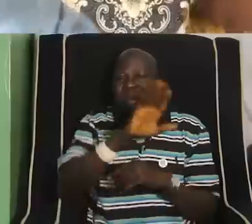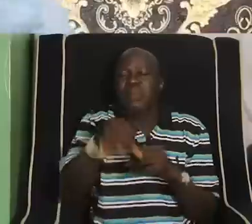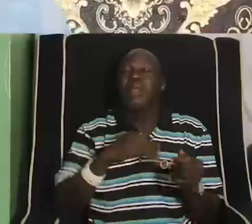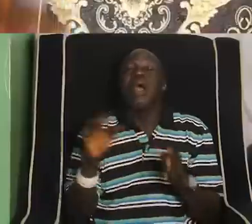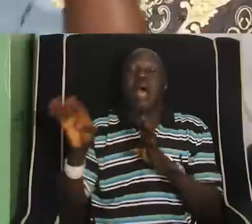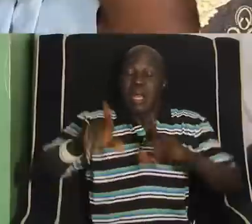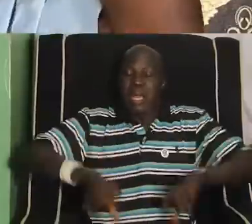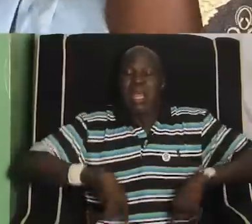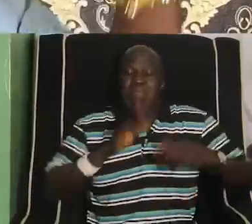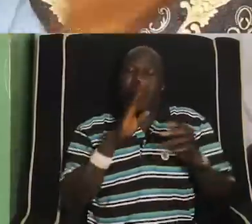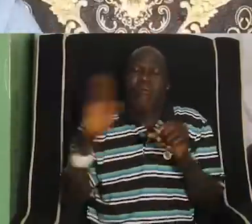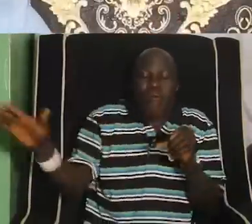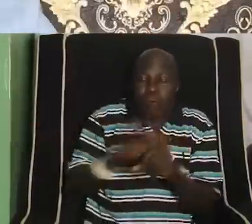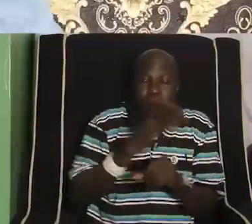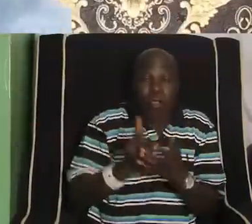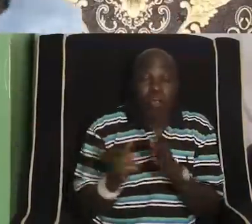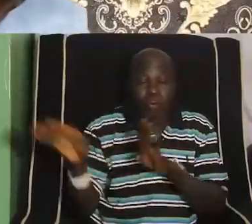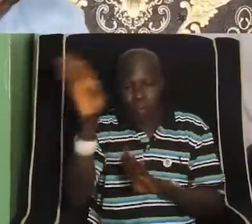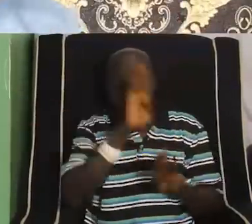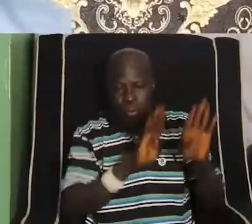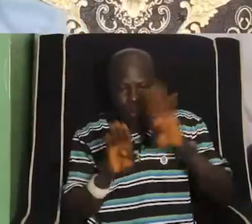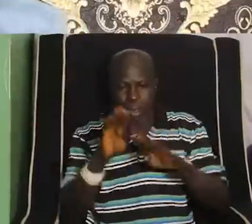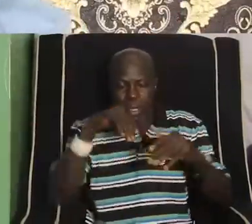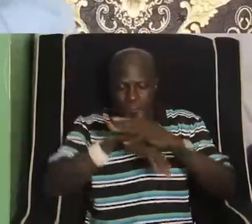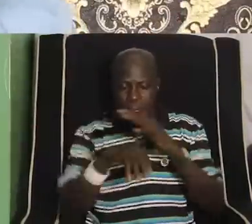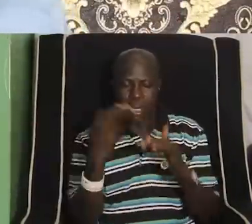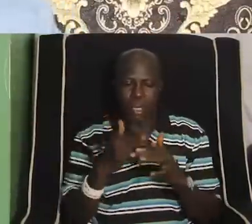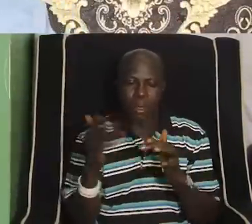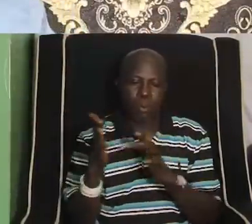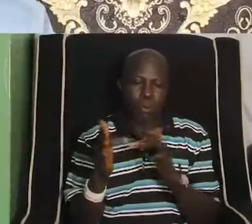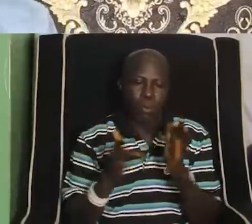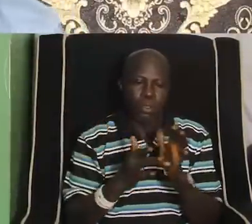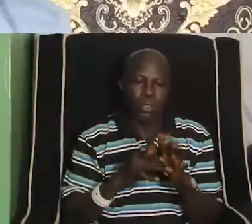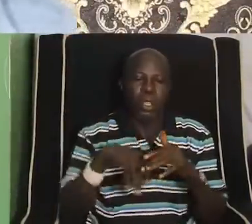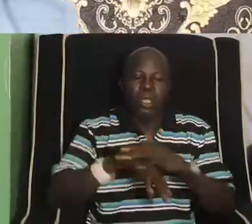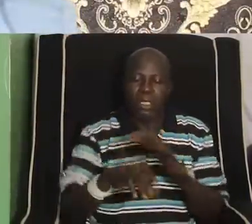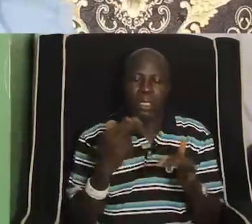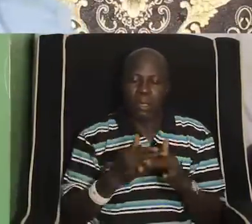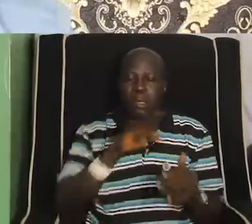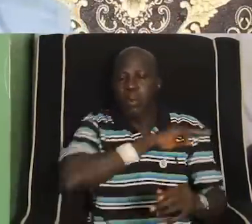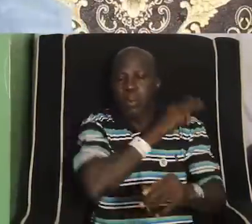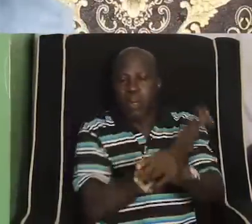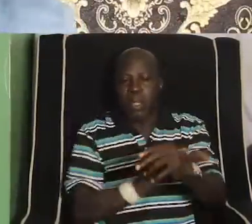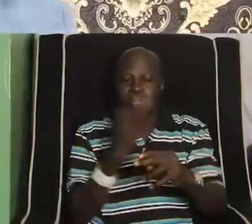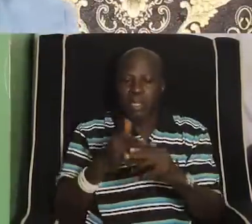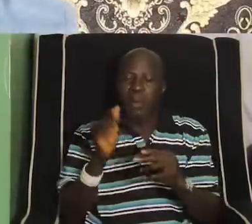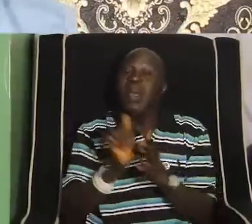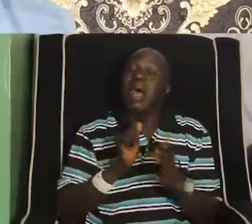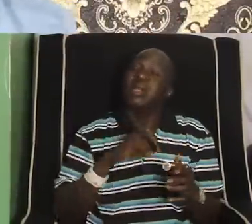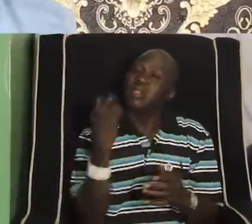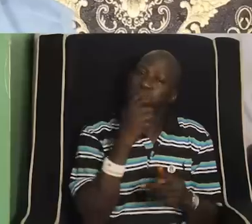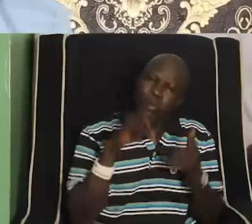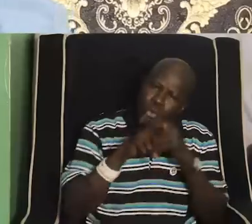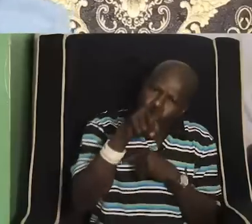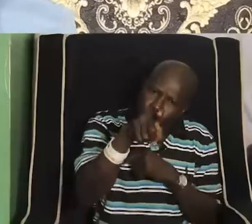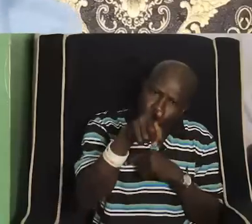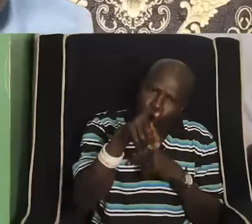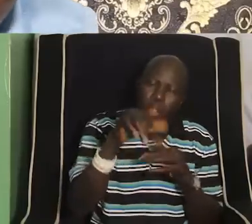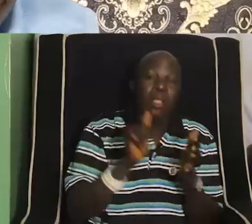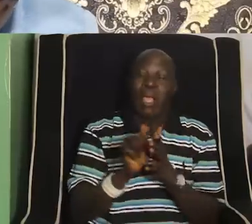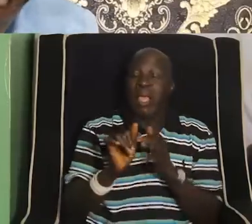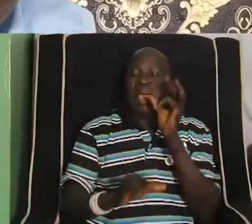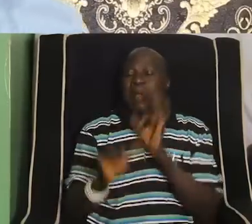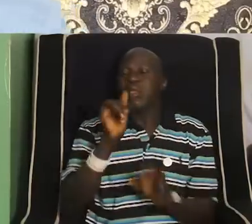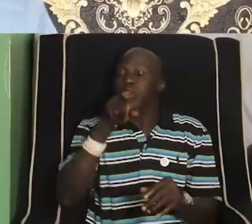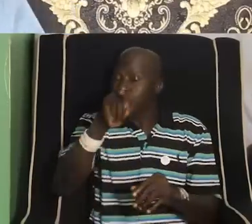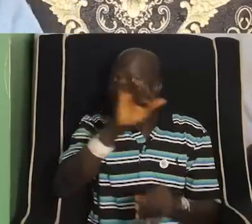of affliction. In the name of Jesus. In the mighty name of Jesus. You are the one I am talking to. You are not